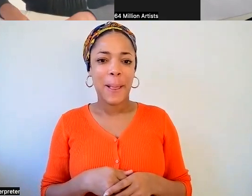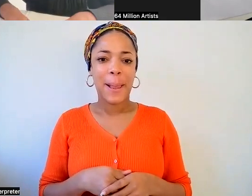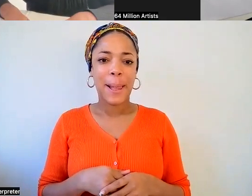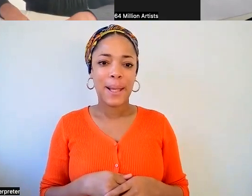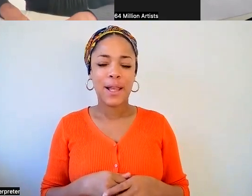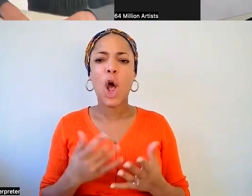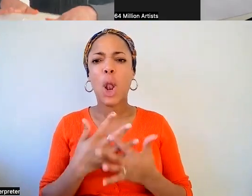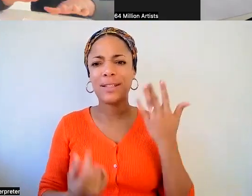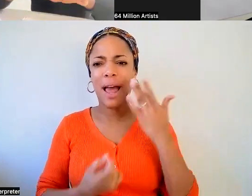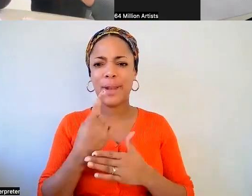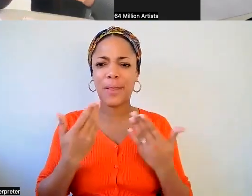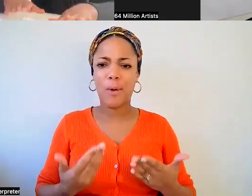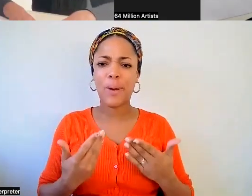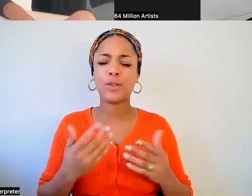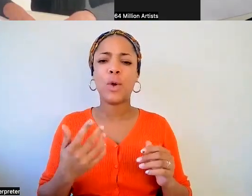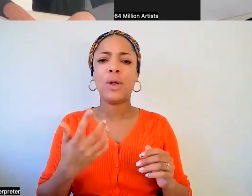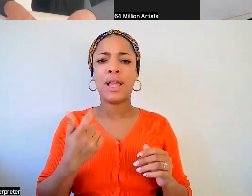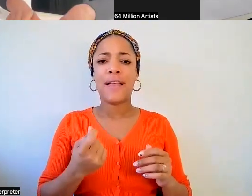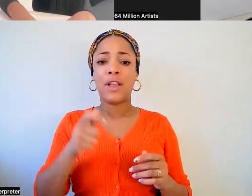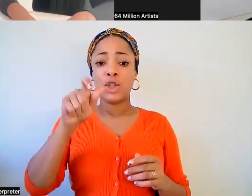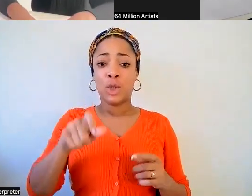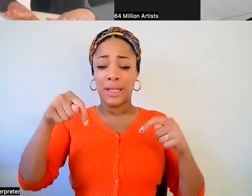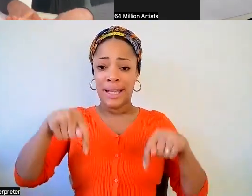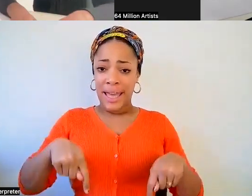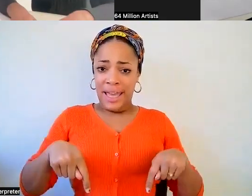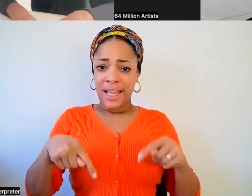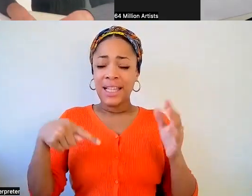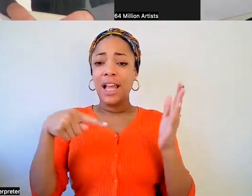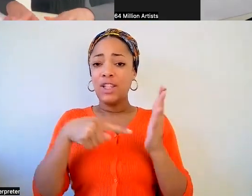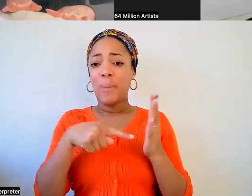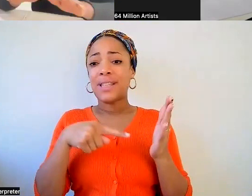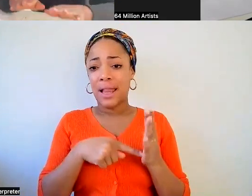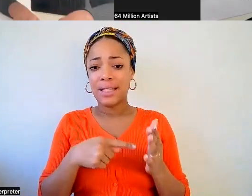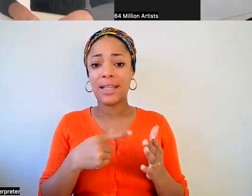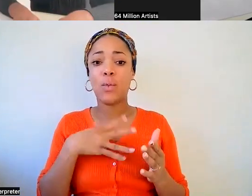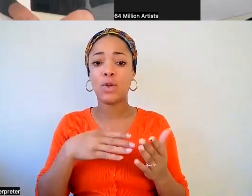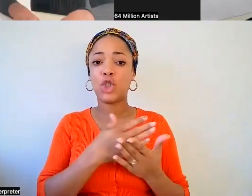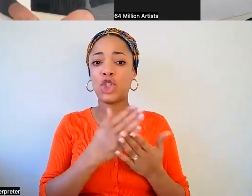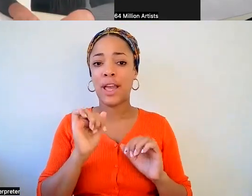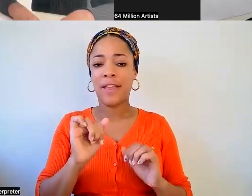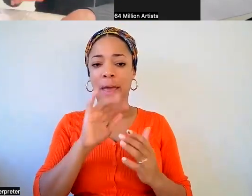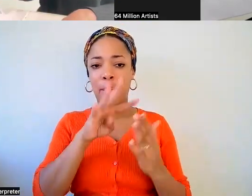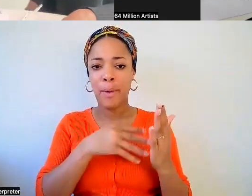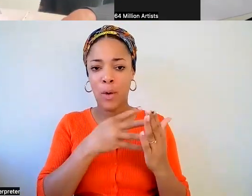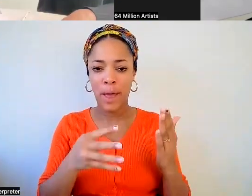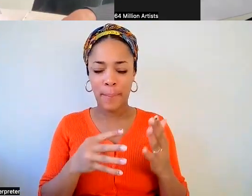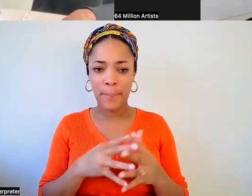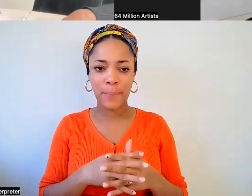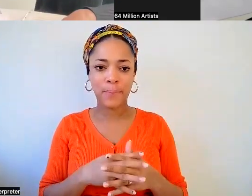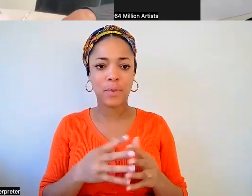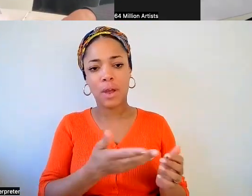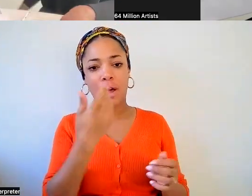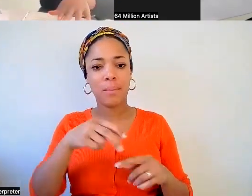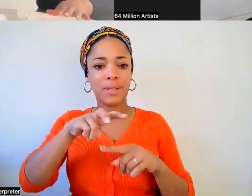lot's happening right now. So we have a student here at Thomas Tallis who's going to share their poem. But I know there's tons of poems in the comments as